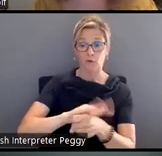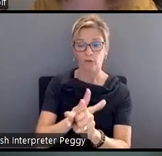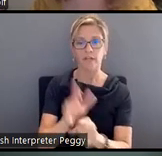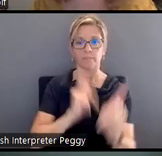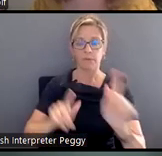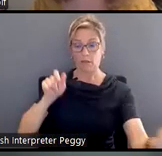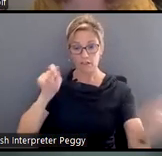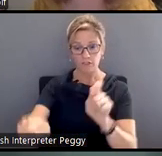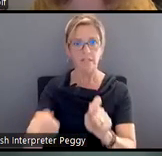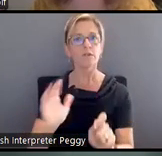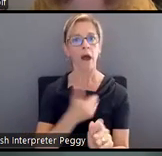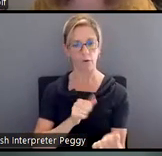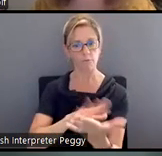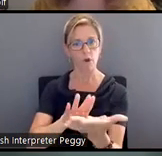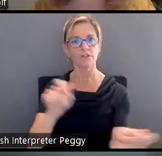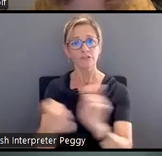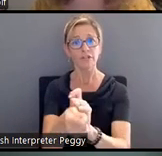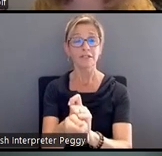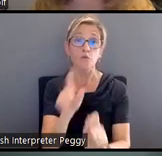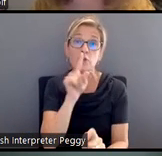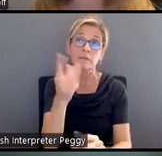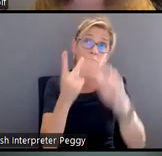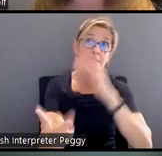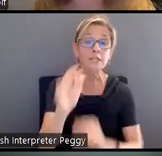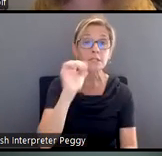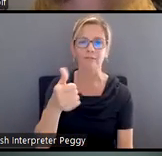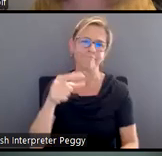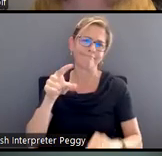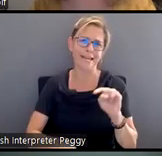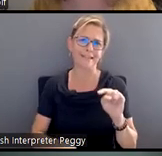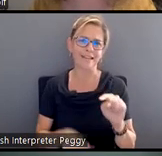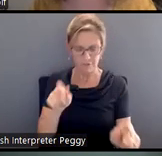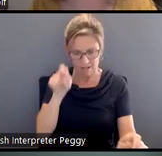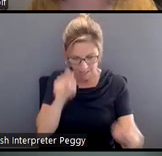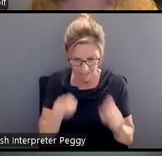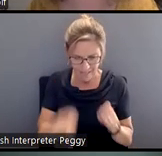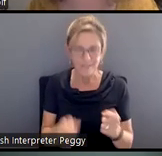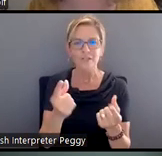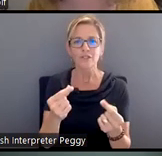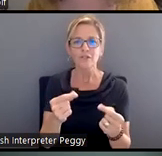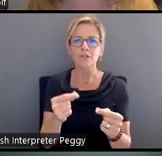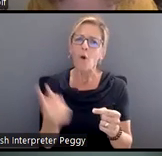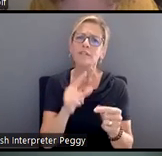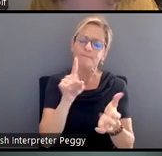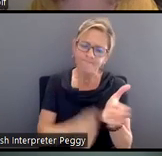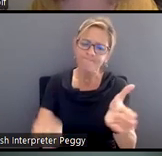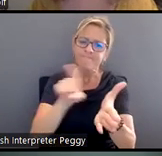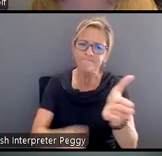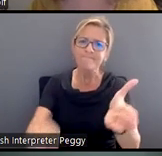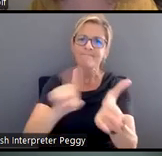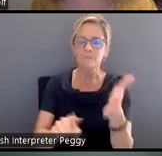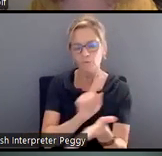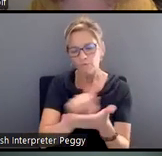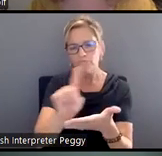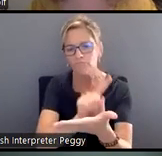we just never know what tomorrow is going to bring. We have to be able to change how we do things. So we're always looking to see, is